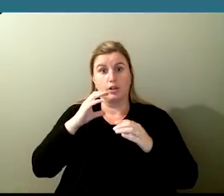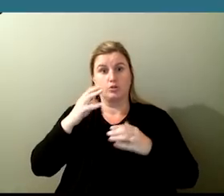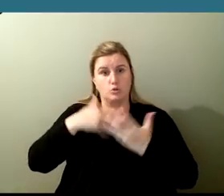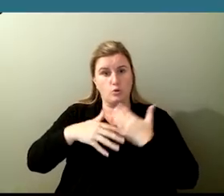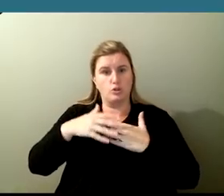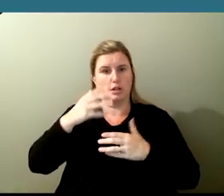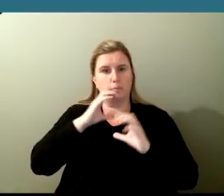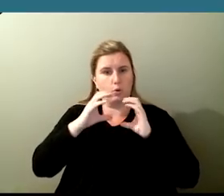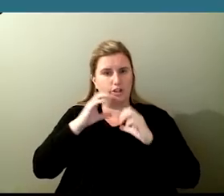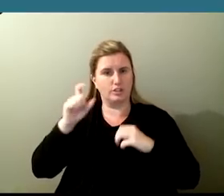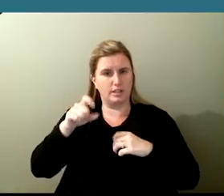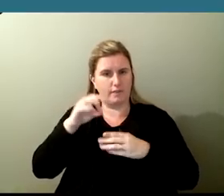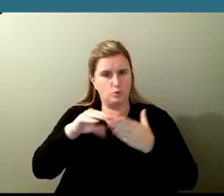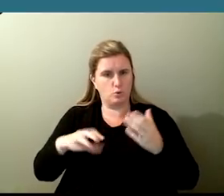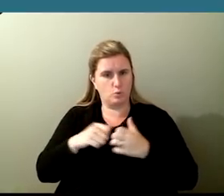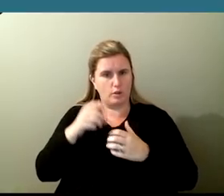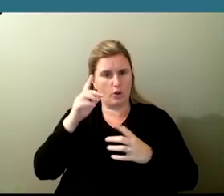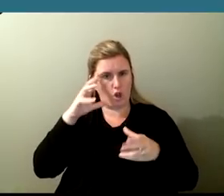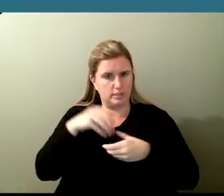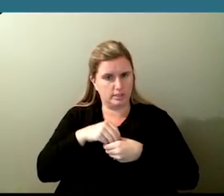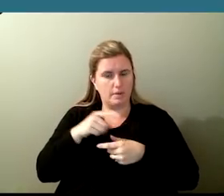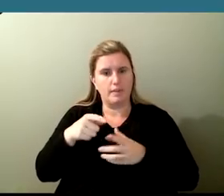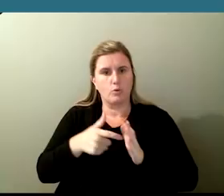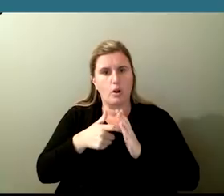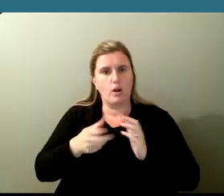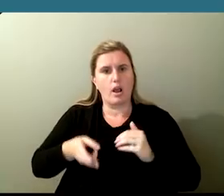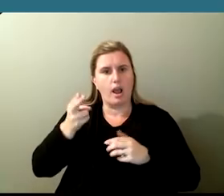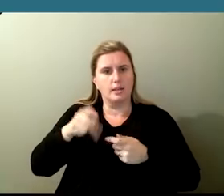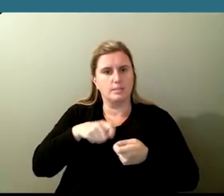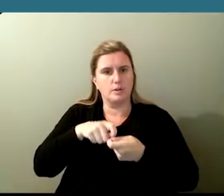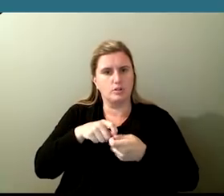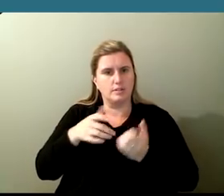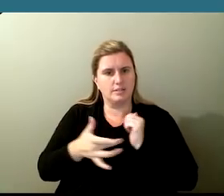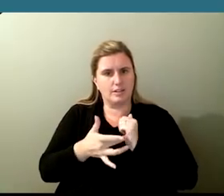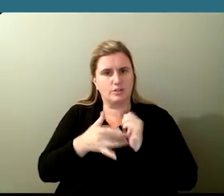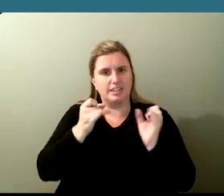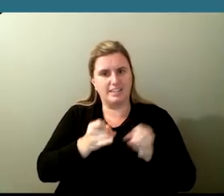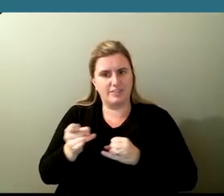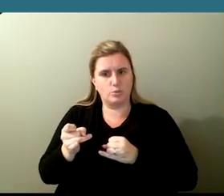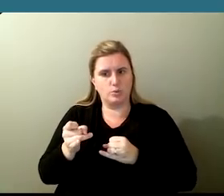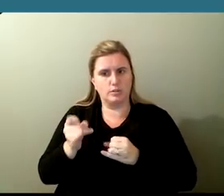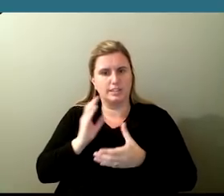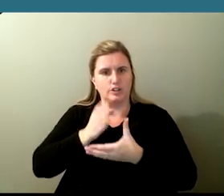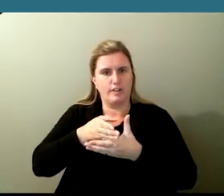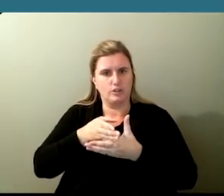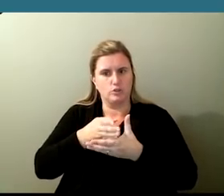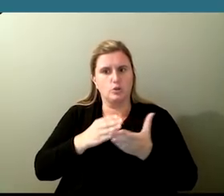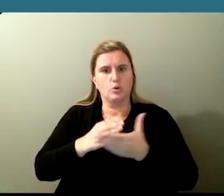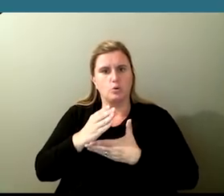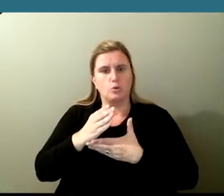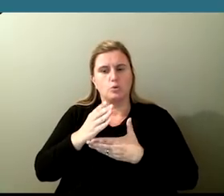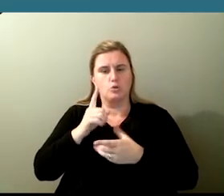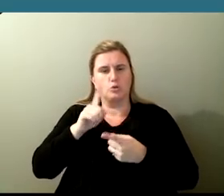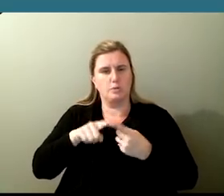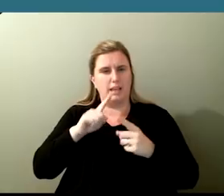with autism, in most cases, they require highly specialized, technical, individualized interventions to be able to